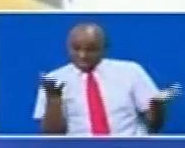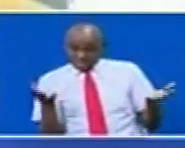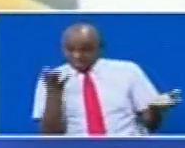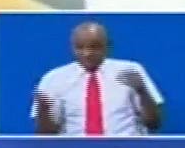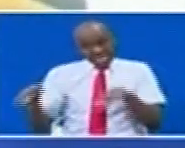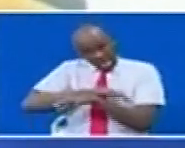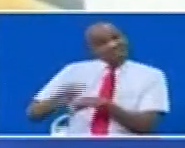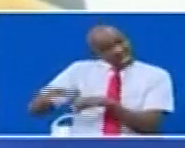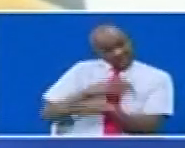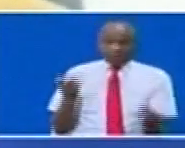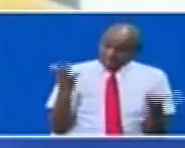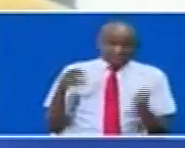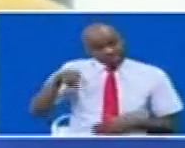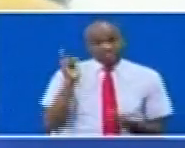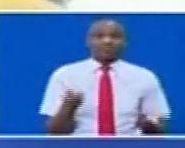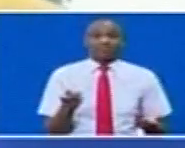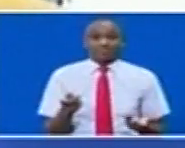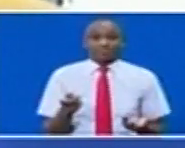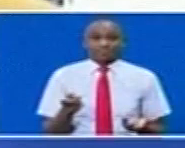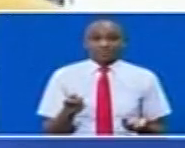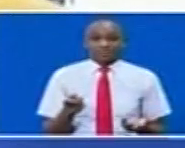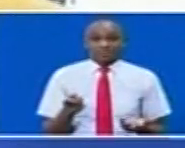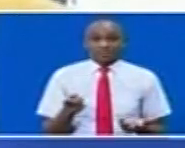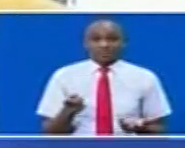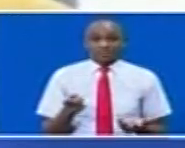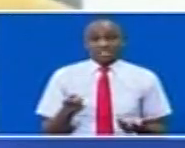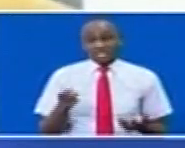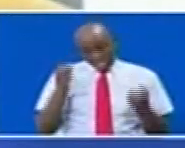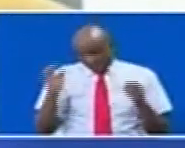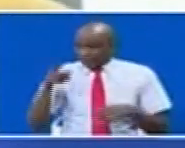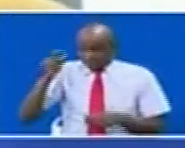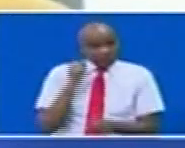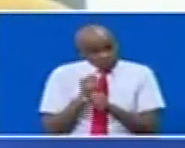cover up a few of the heinous activities, then indeed